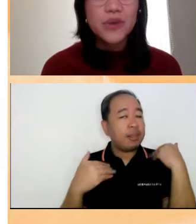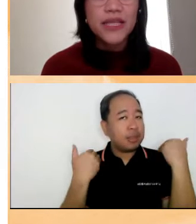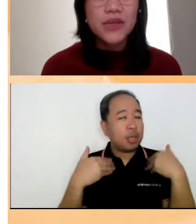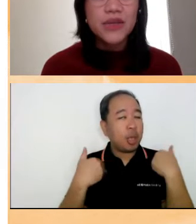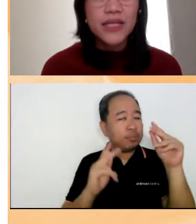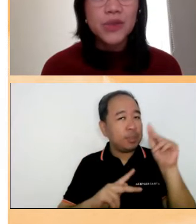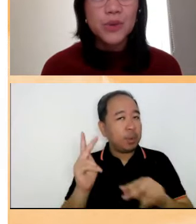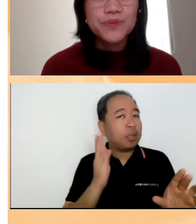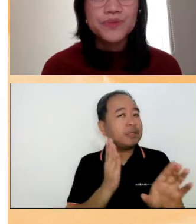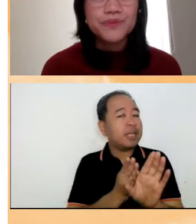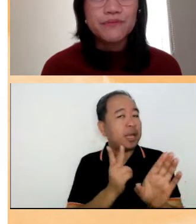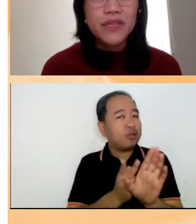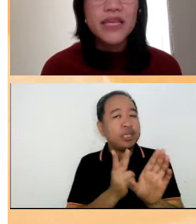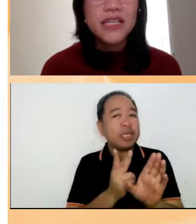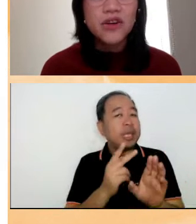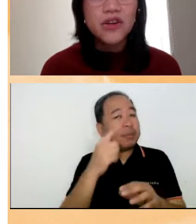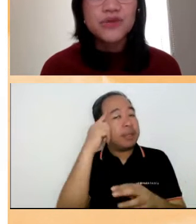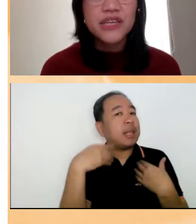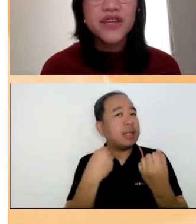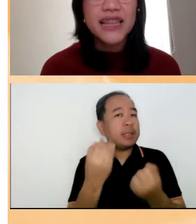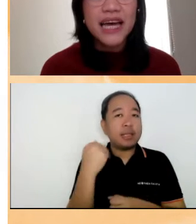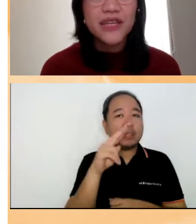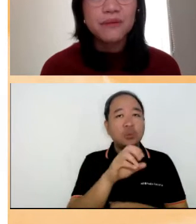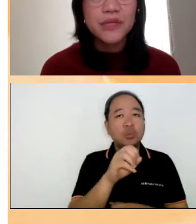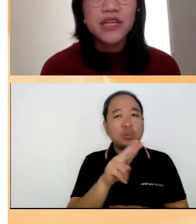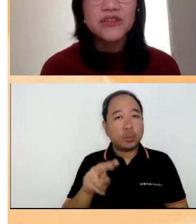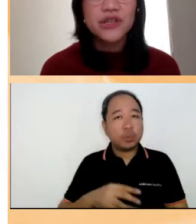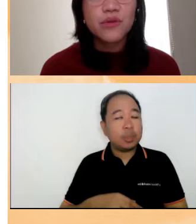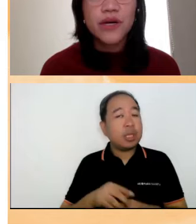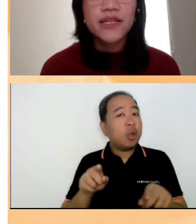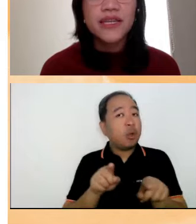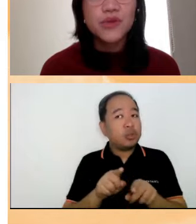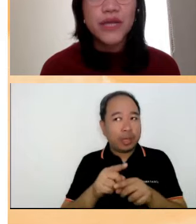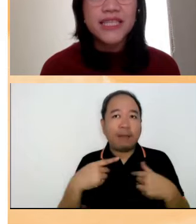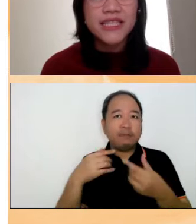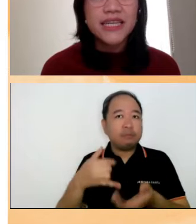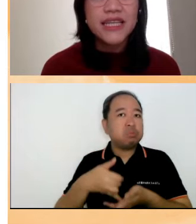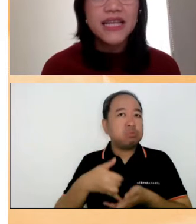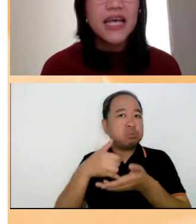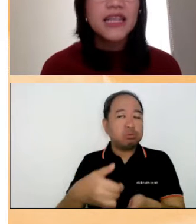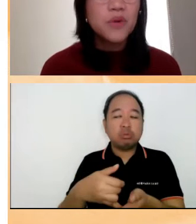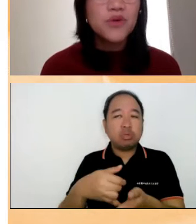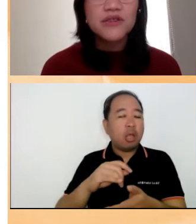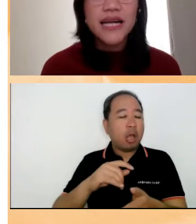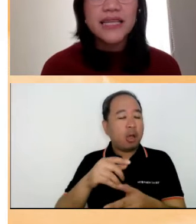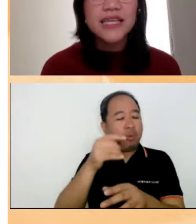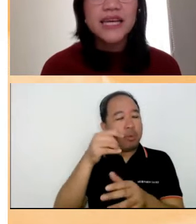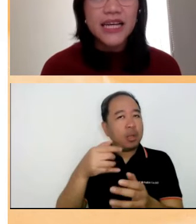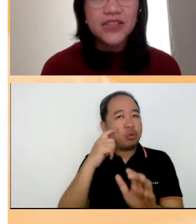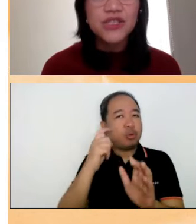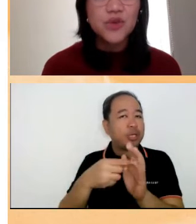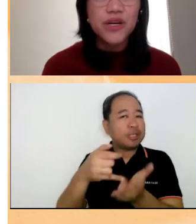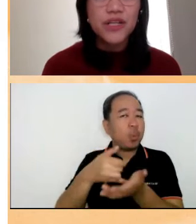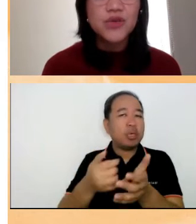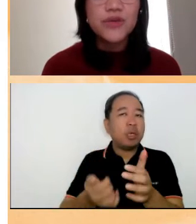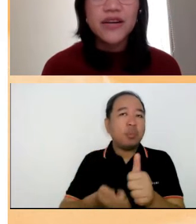in 2022. He has also received a Lifetime Distinguished Award in 2016, the Most Outstanding